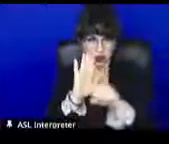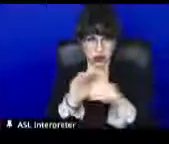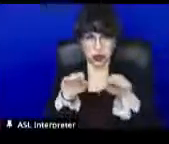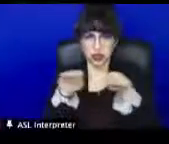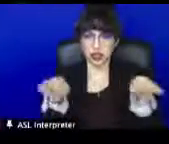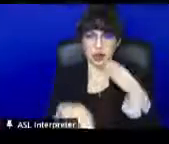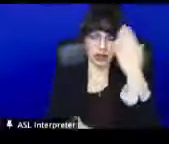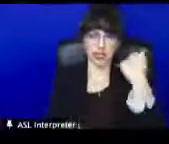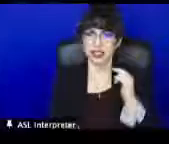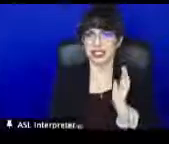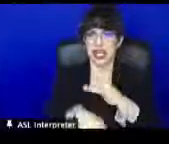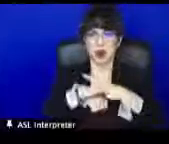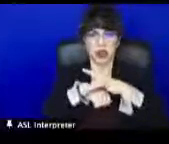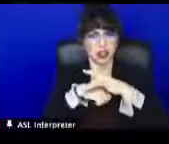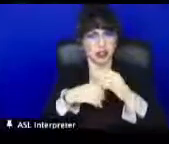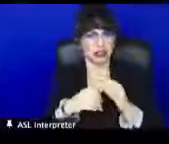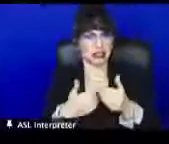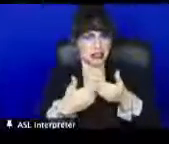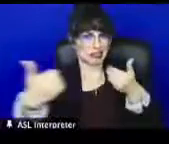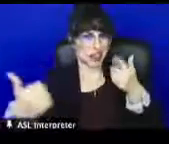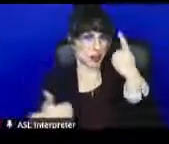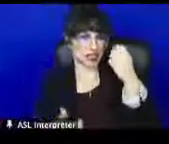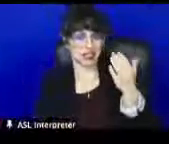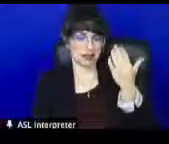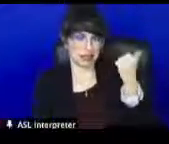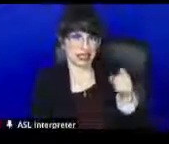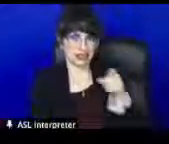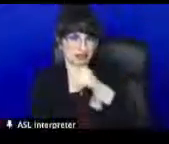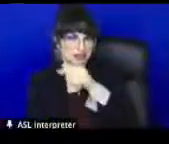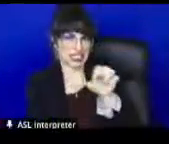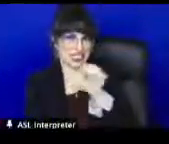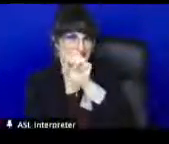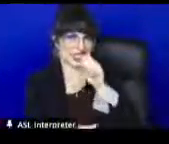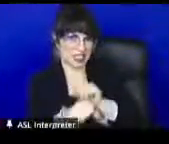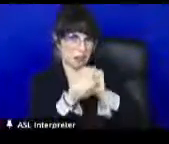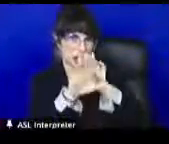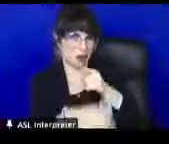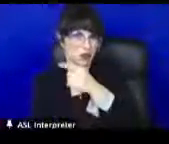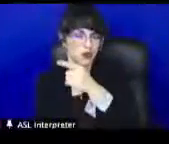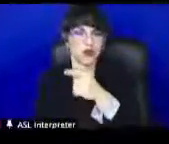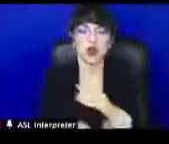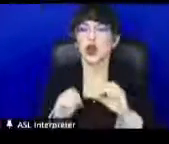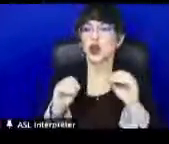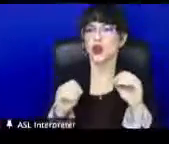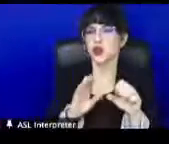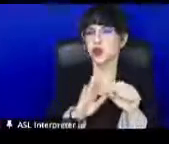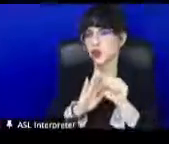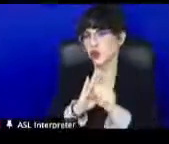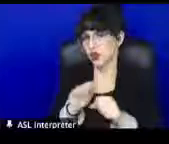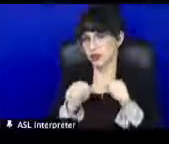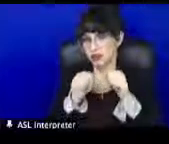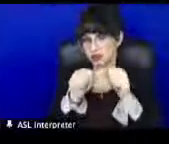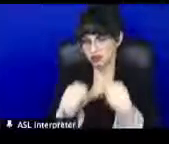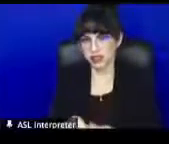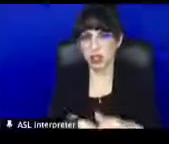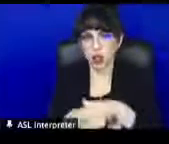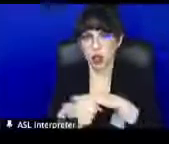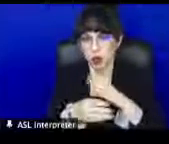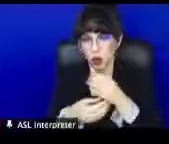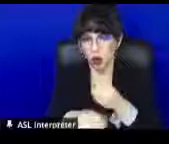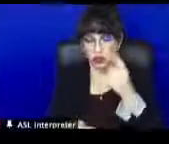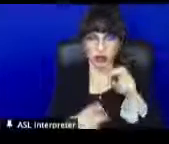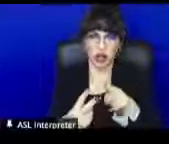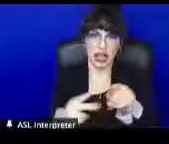geographic isolation on the east side of the Sierra Nevada. No state representative maintains a local office in either Inyo or Mono County.